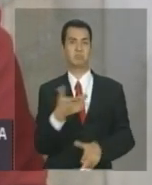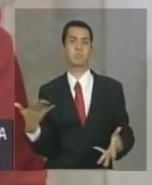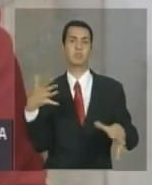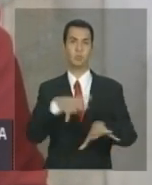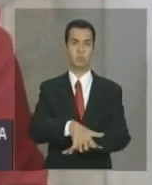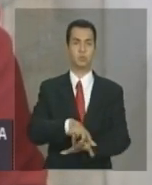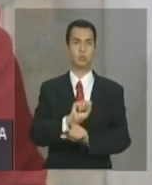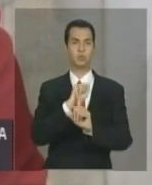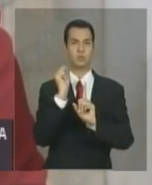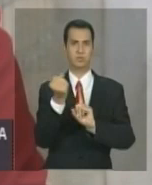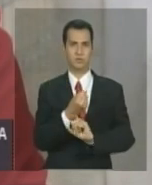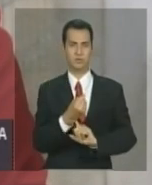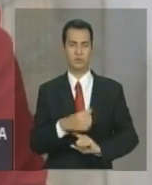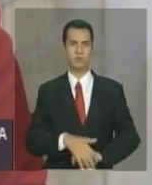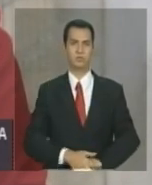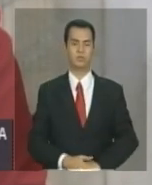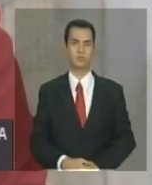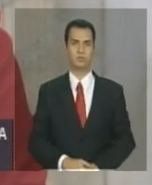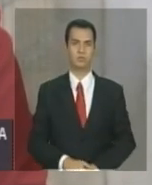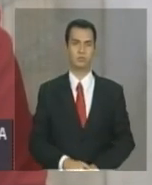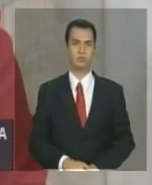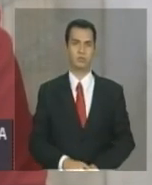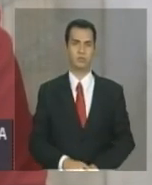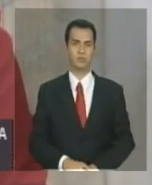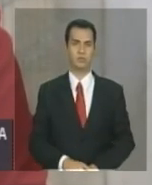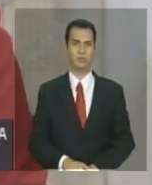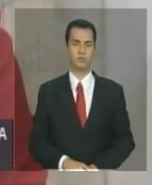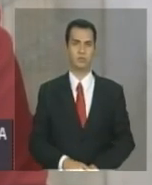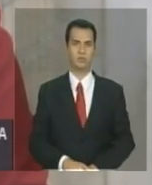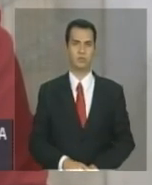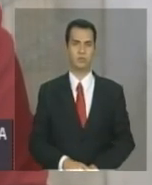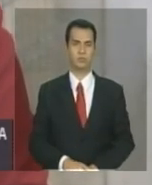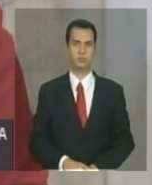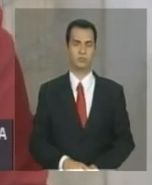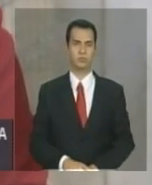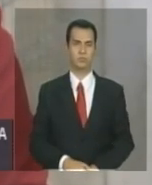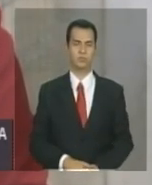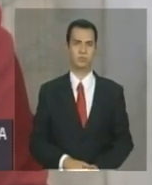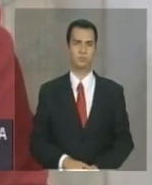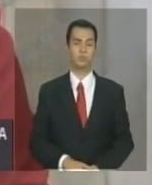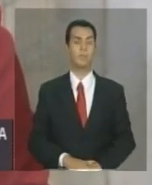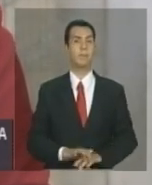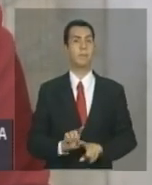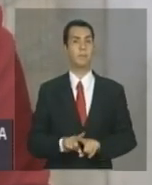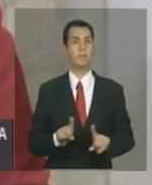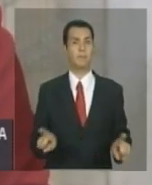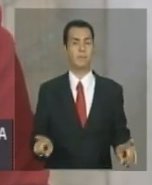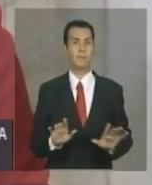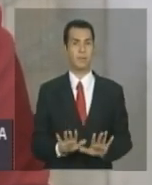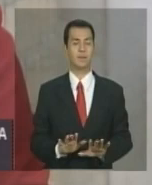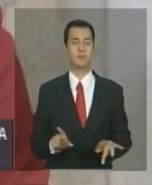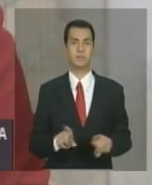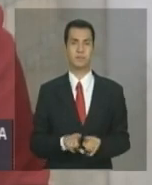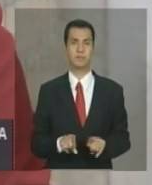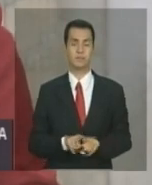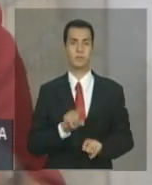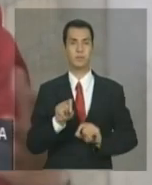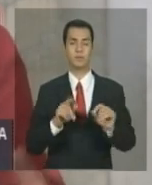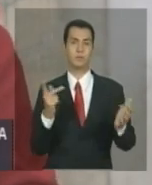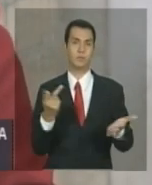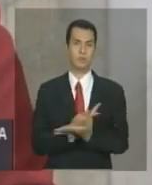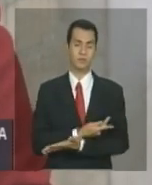inclusão social. And engaging in a social inclusion or social mainstreaming process. Mas também a crise atinge os